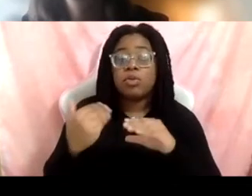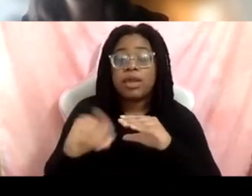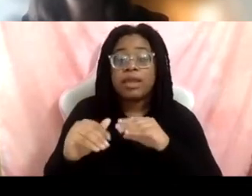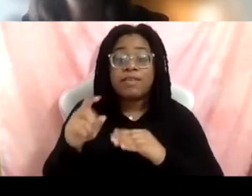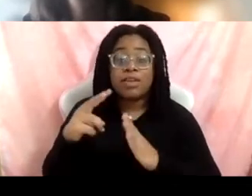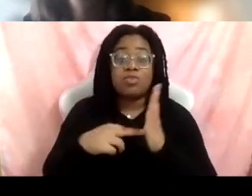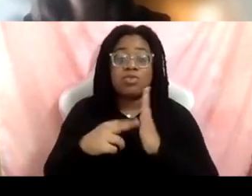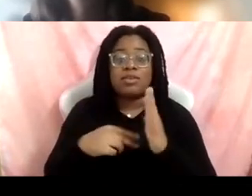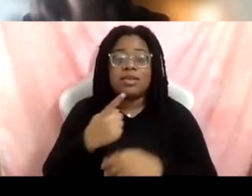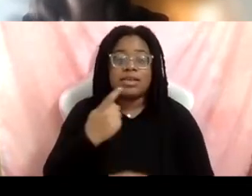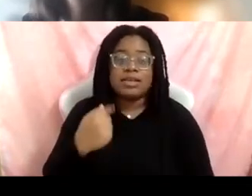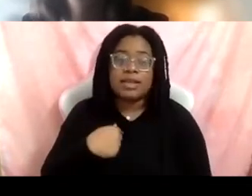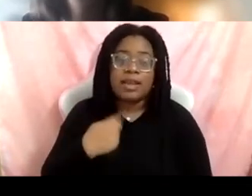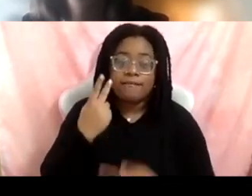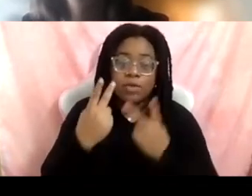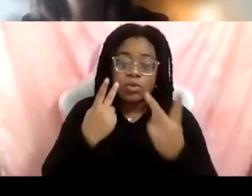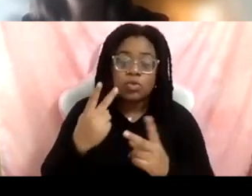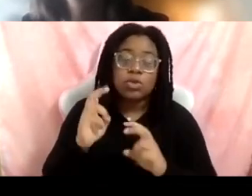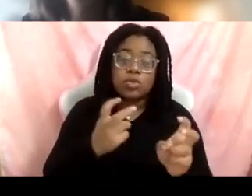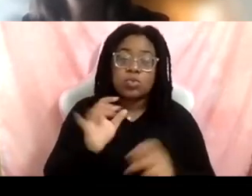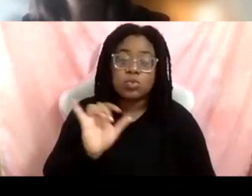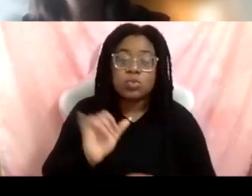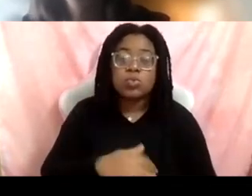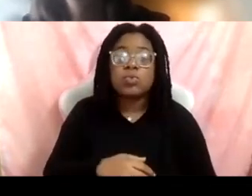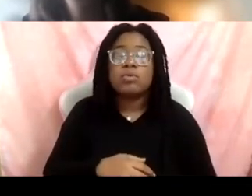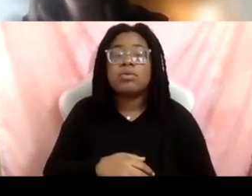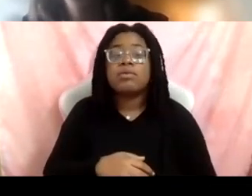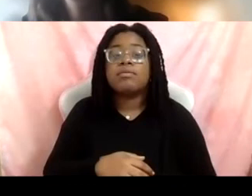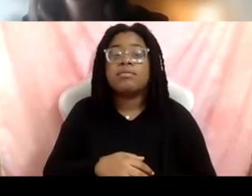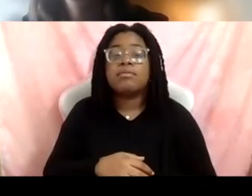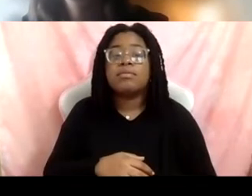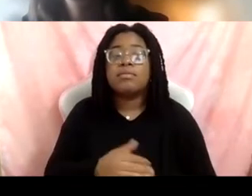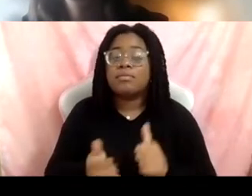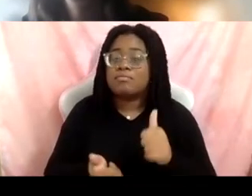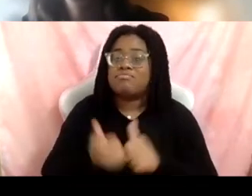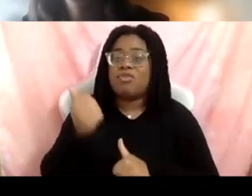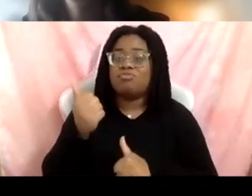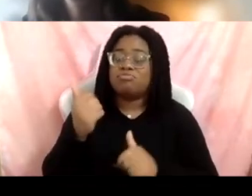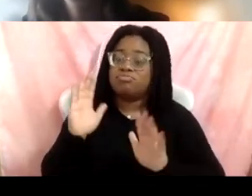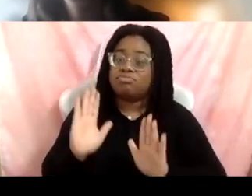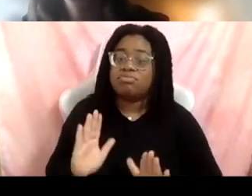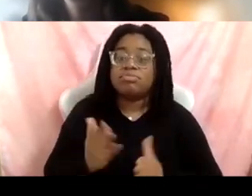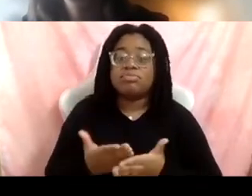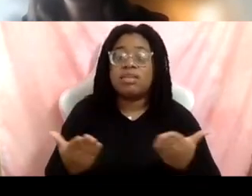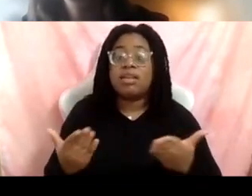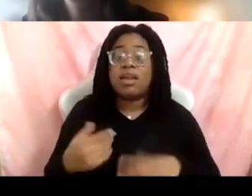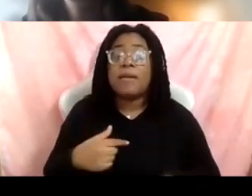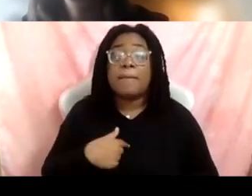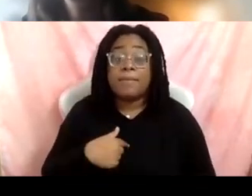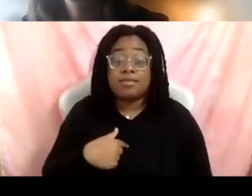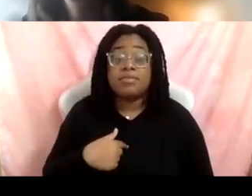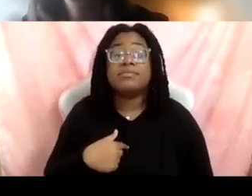certain things, because I have a visual issue as well. The most extraordinary thing was that because I